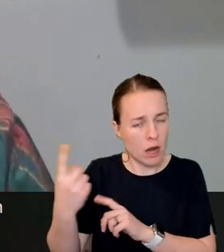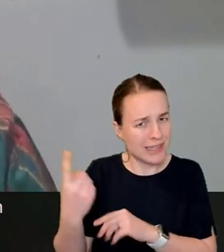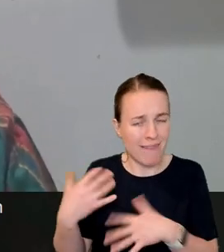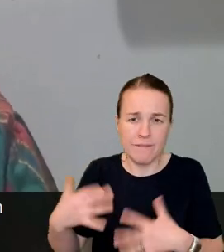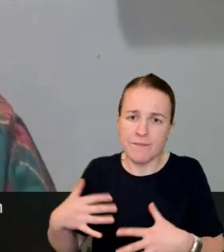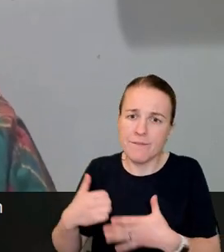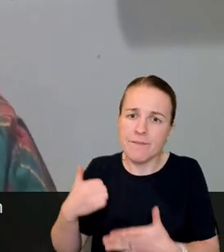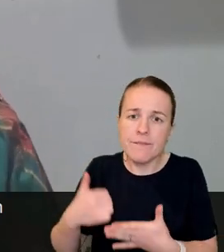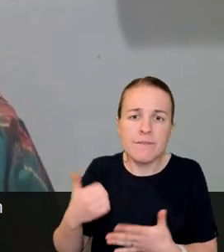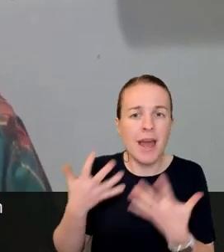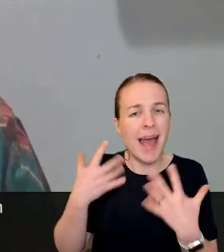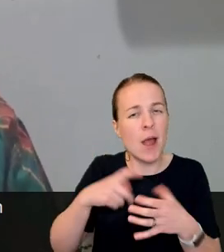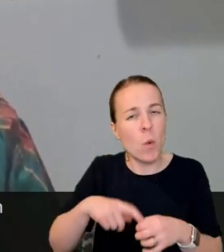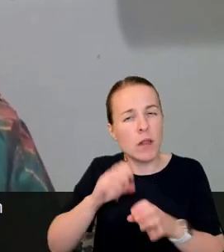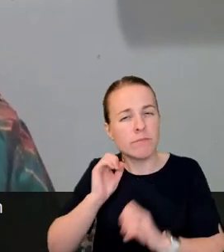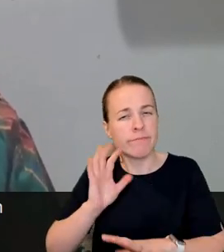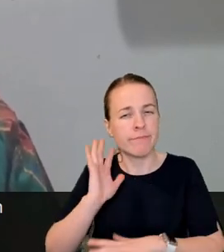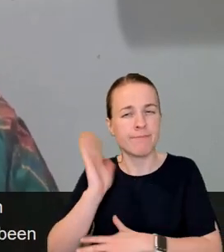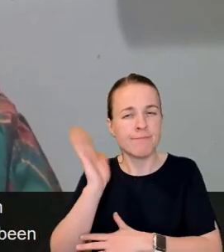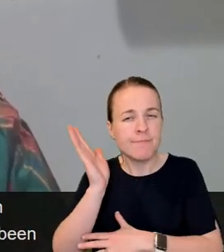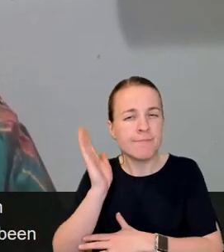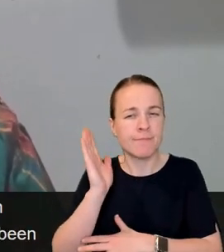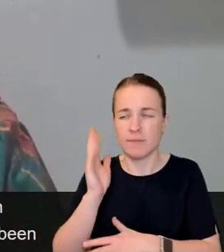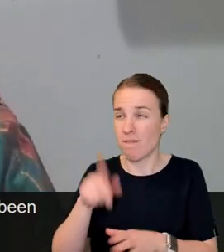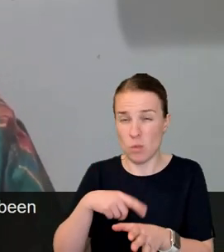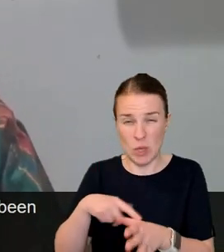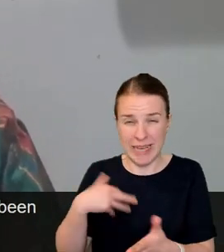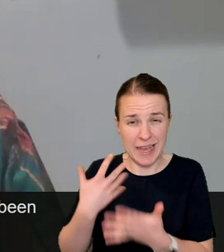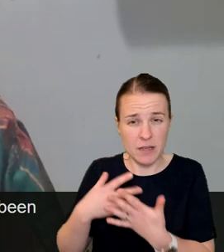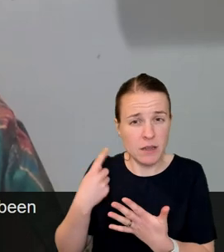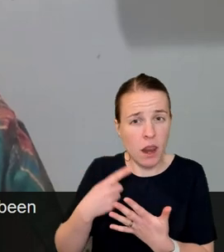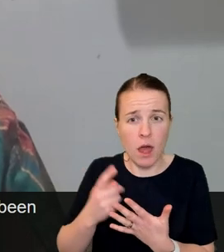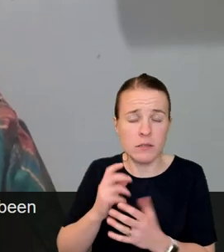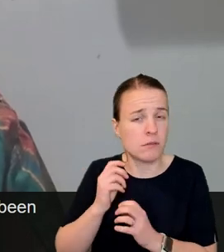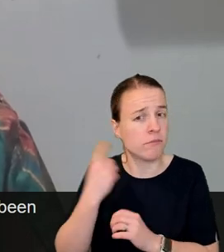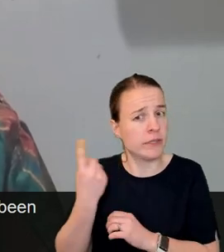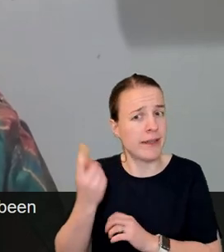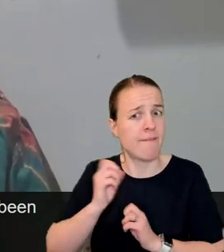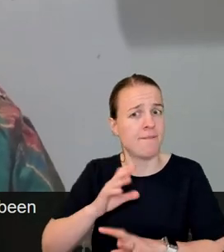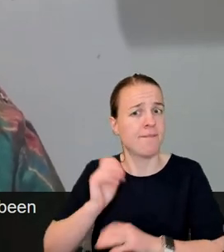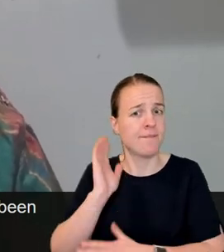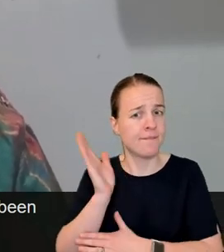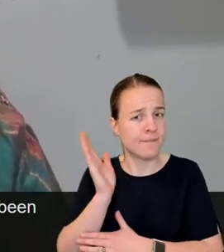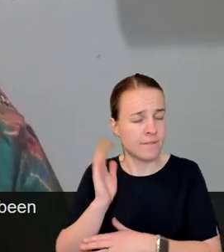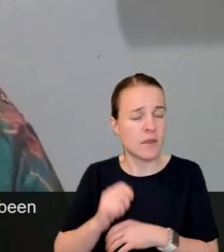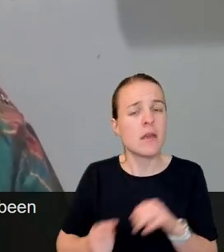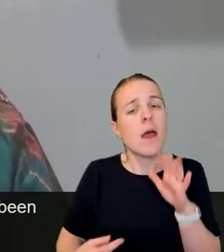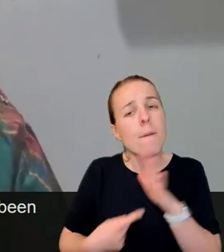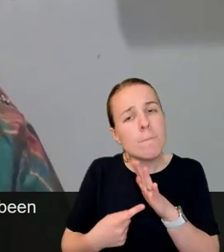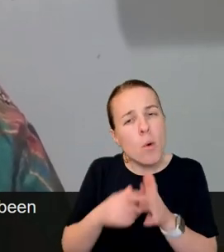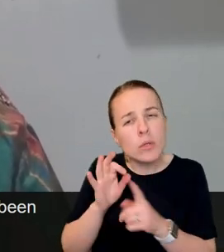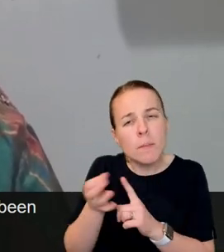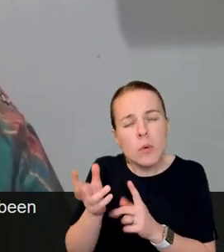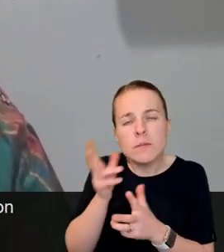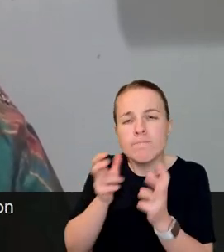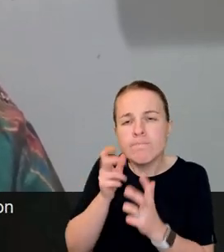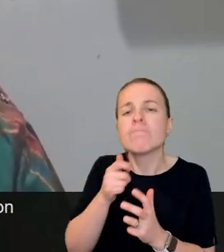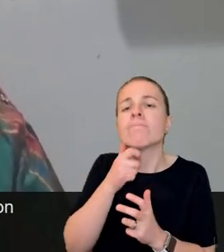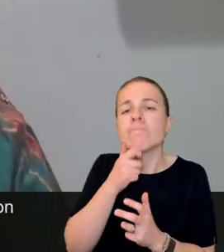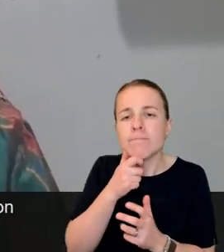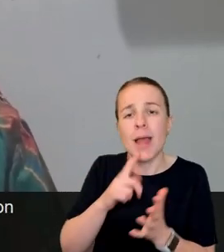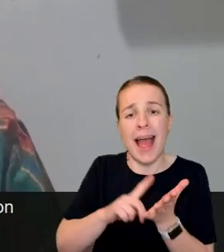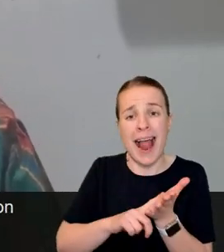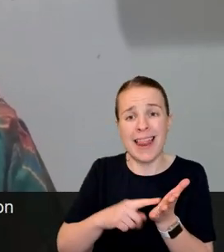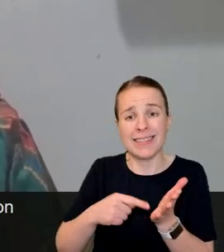quality for many, many years in London. And one of the really important points we drew upon is the LTNs that have been rolled out. And